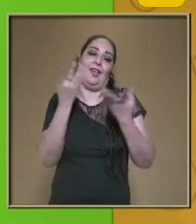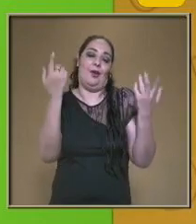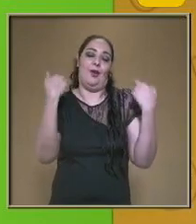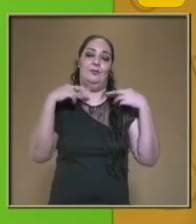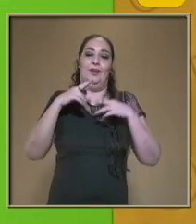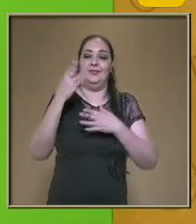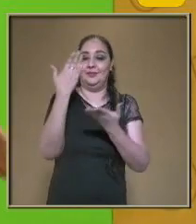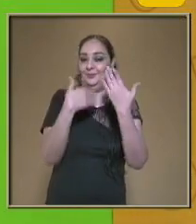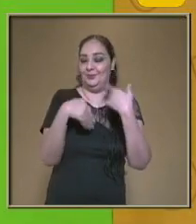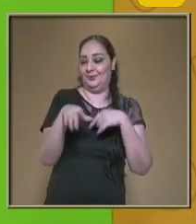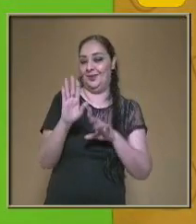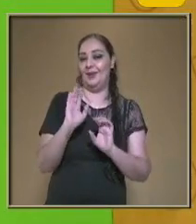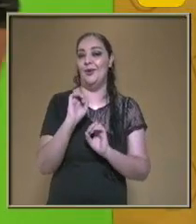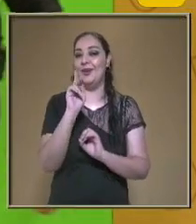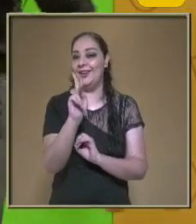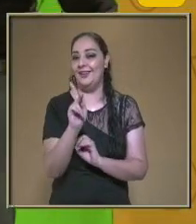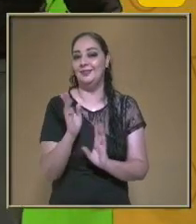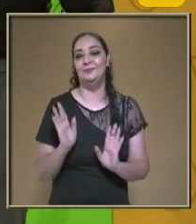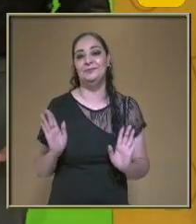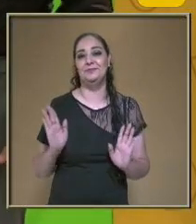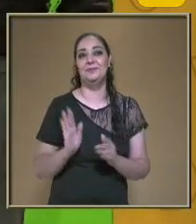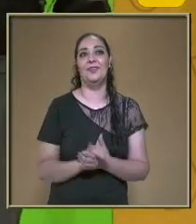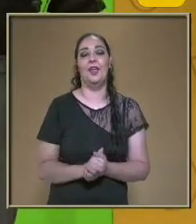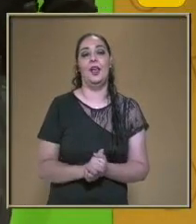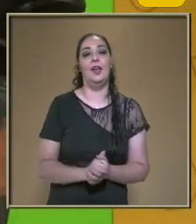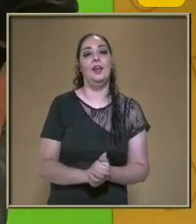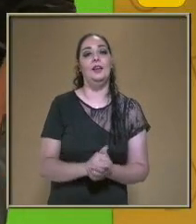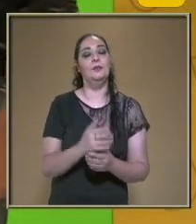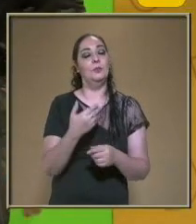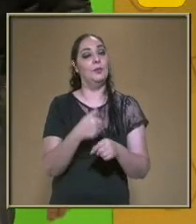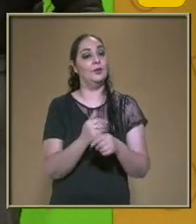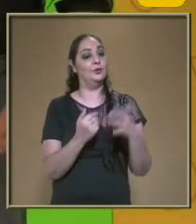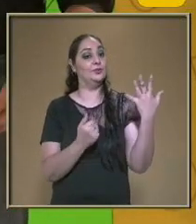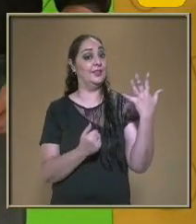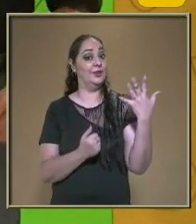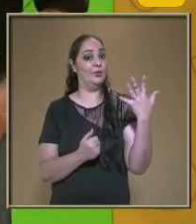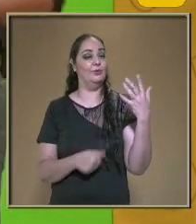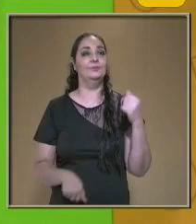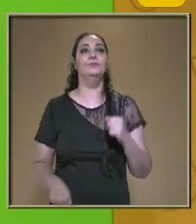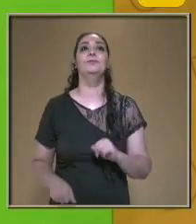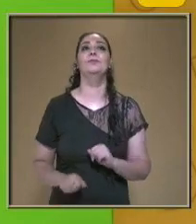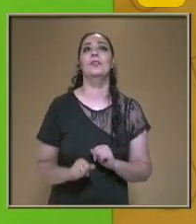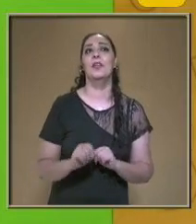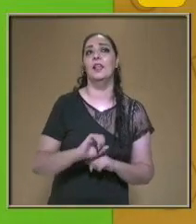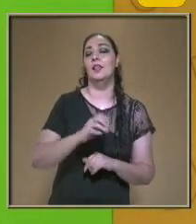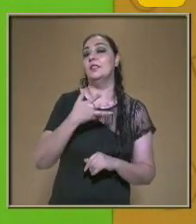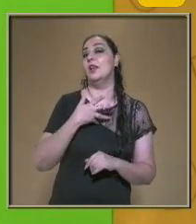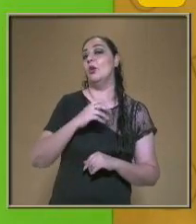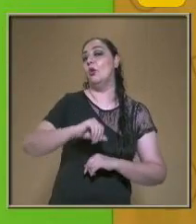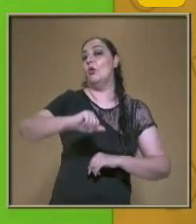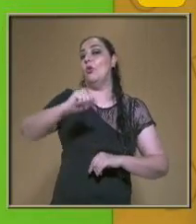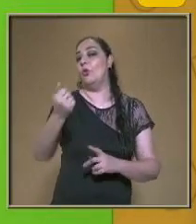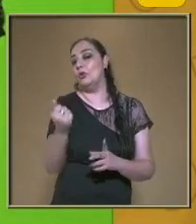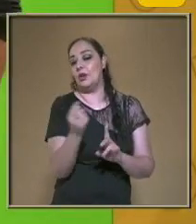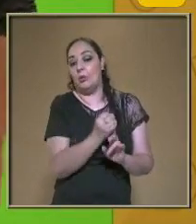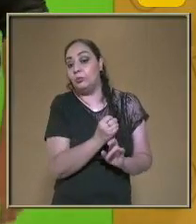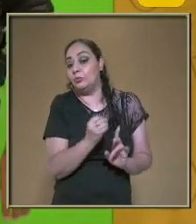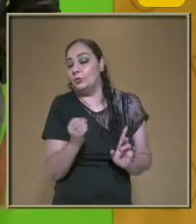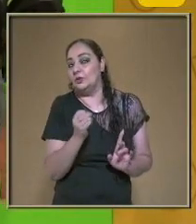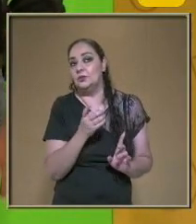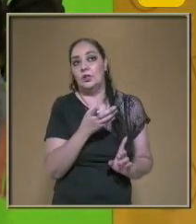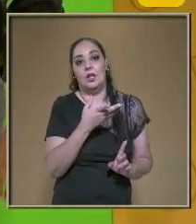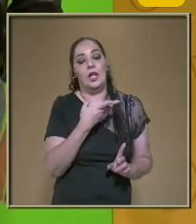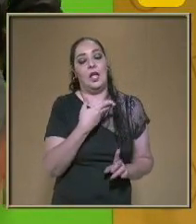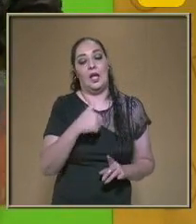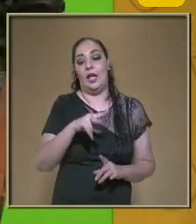using the signs, okay? So, number five, we have to, another obligation, we have to, the